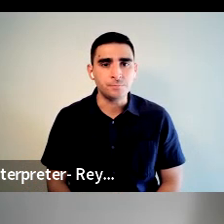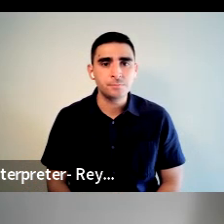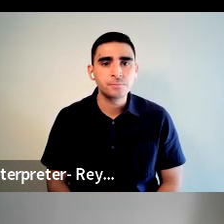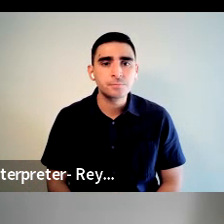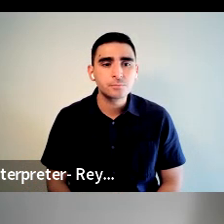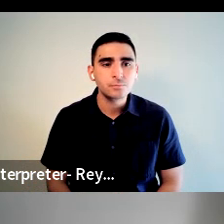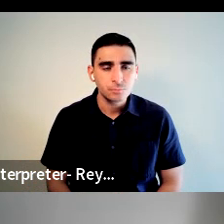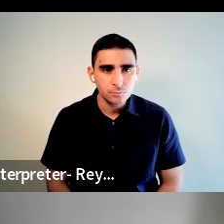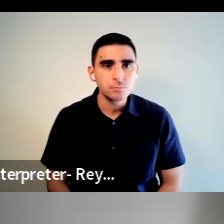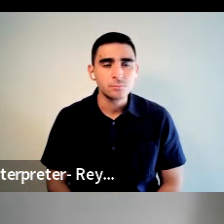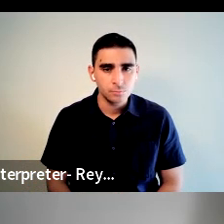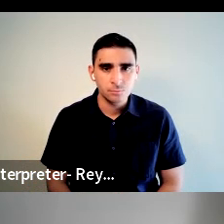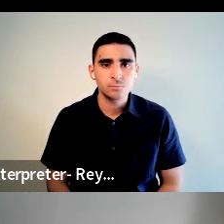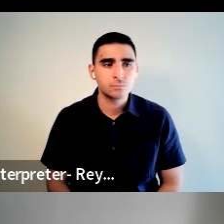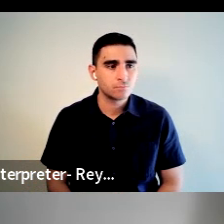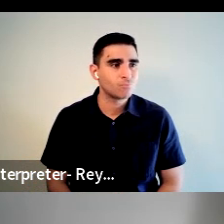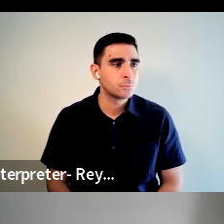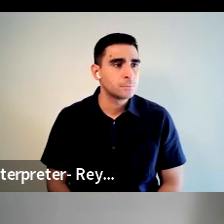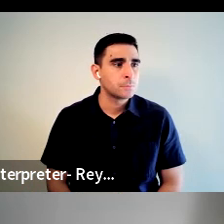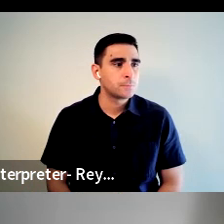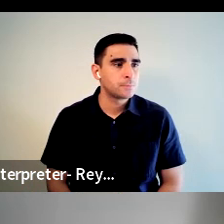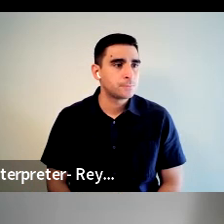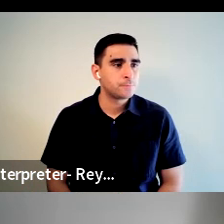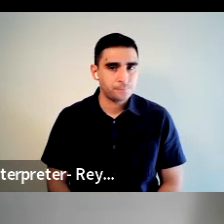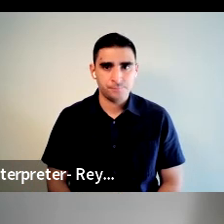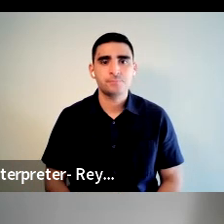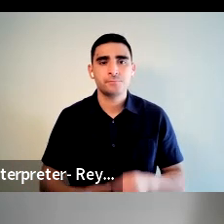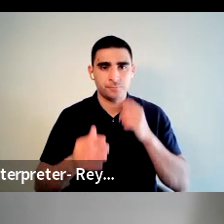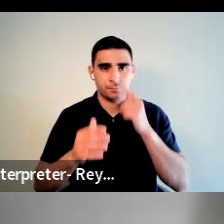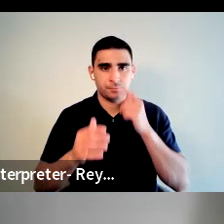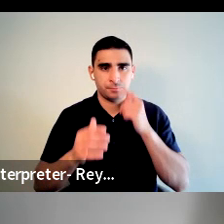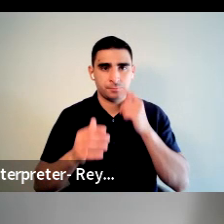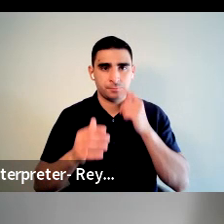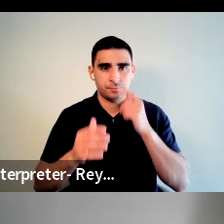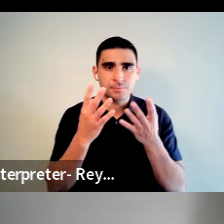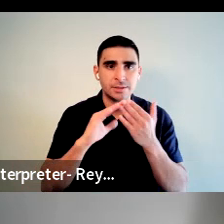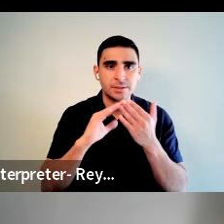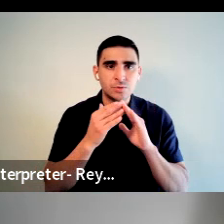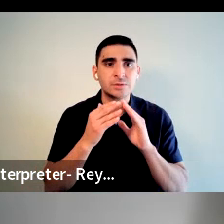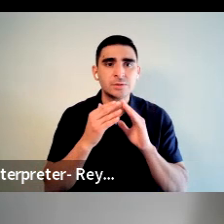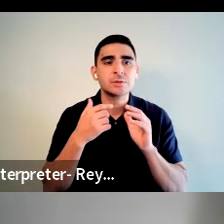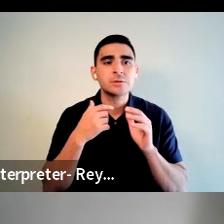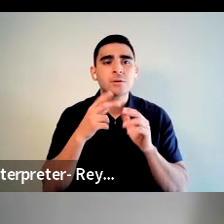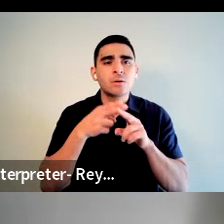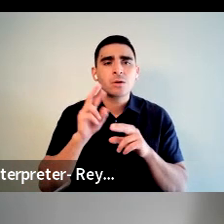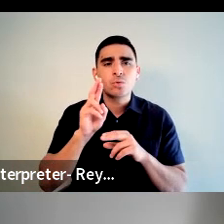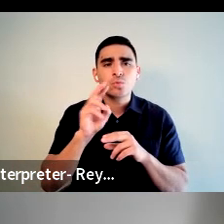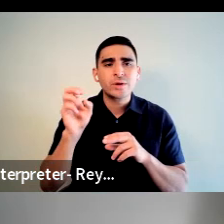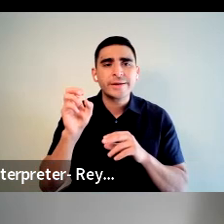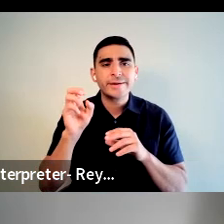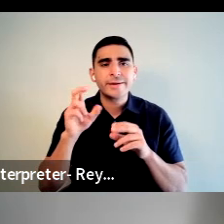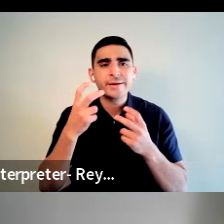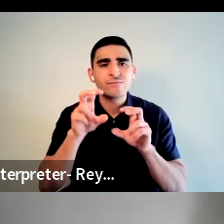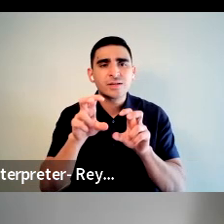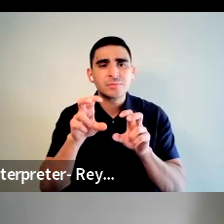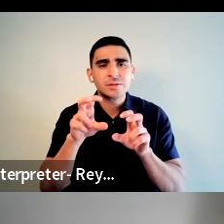Yeah, many communities do sort of a reinvestment strategy, and it's something that's happening with our Impact